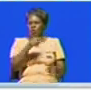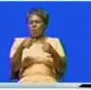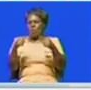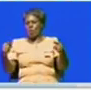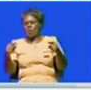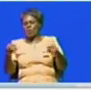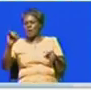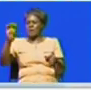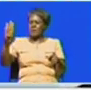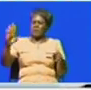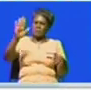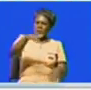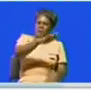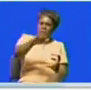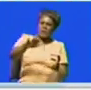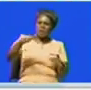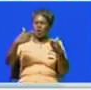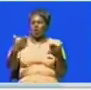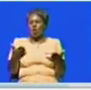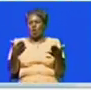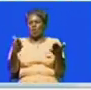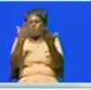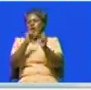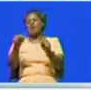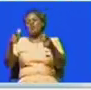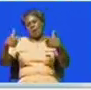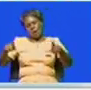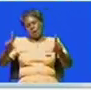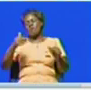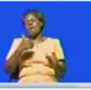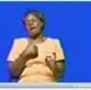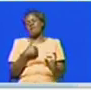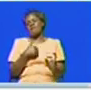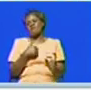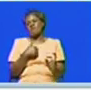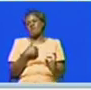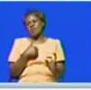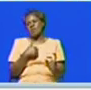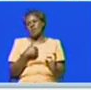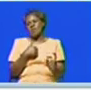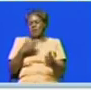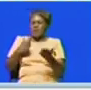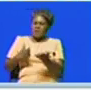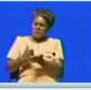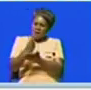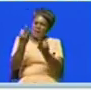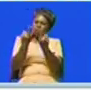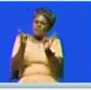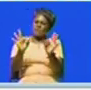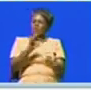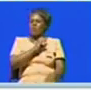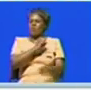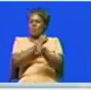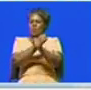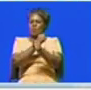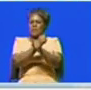IBC, whether it's parliament, whether it's the presidency. You are allowed to do any of those things. So the right and freedoms to protest what